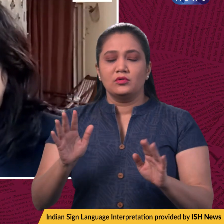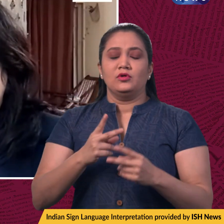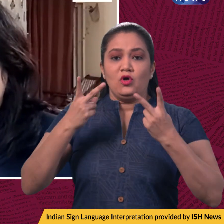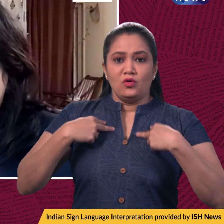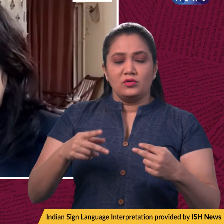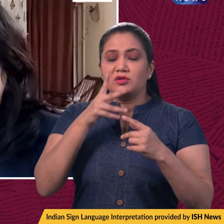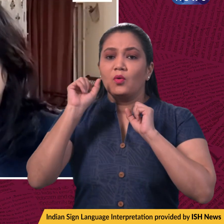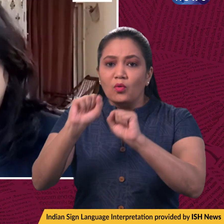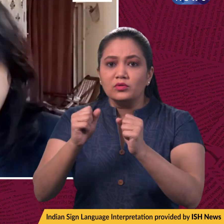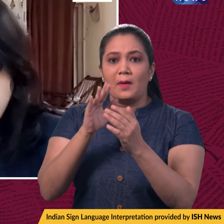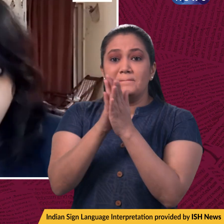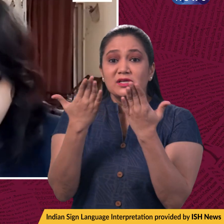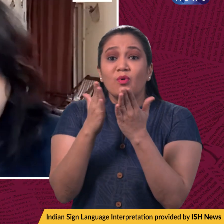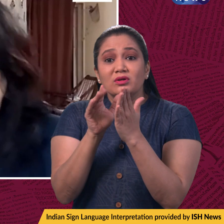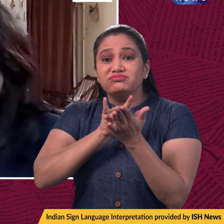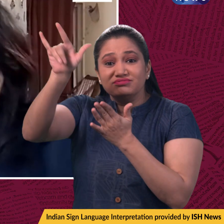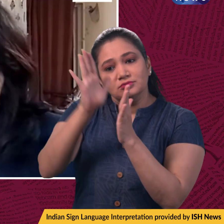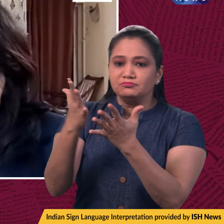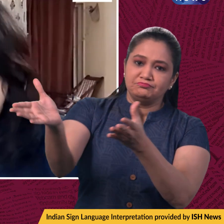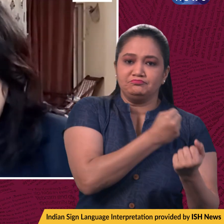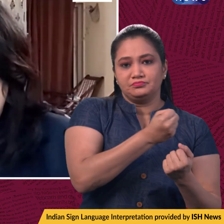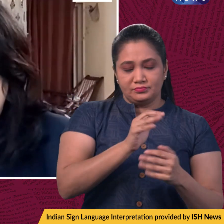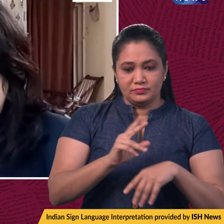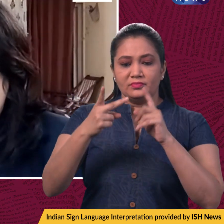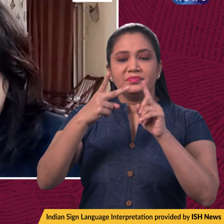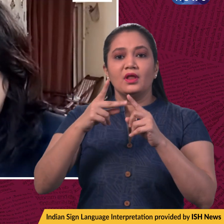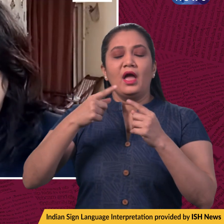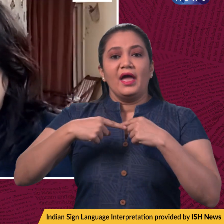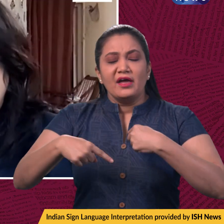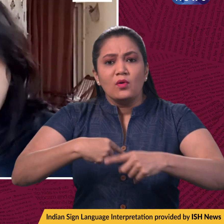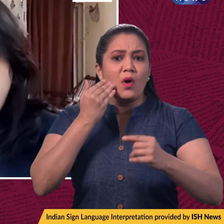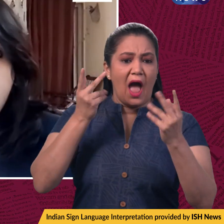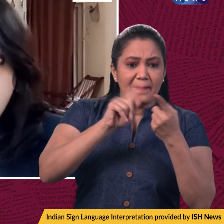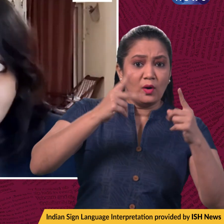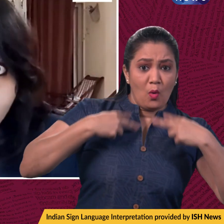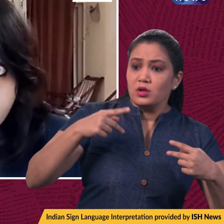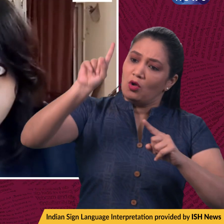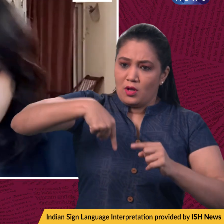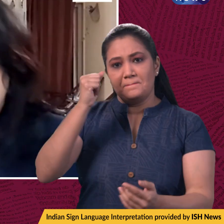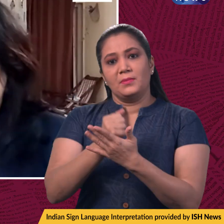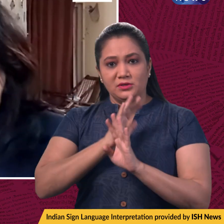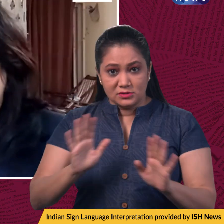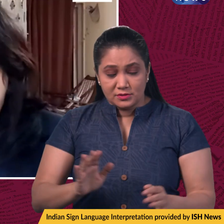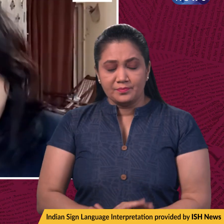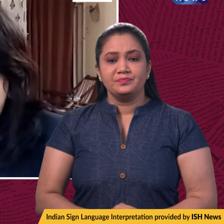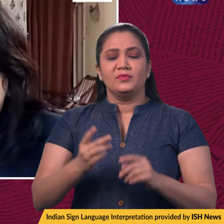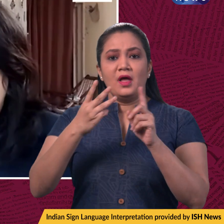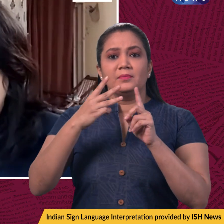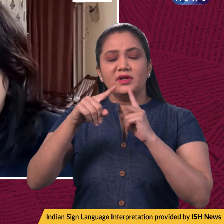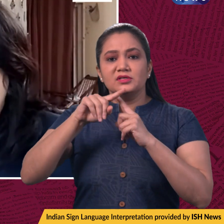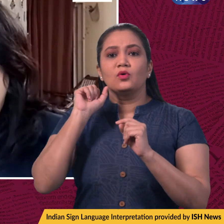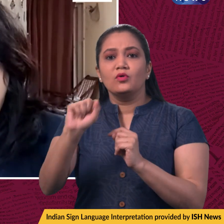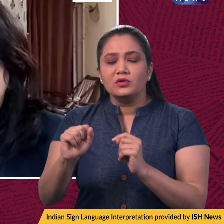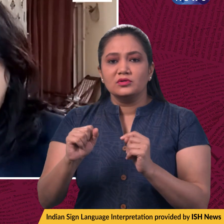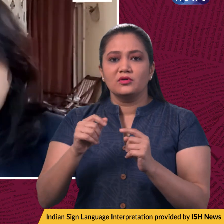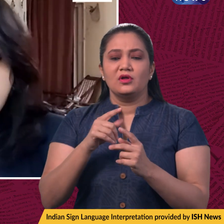court directed the seizure of his passport. He's also required to attend the court on all dates when the matter is fixed. He's also